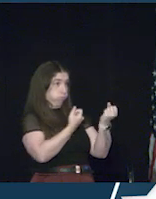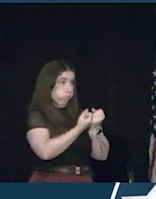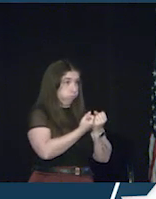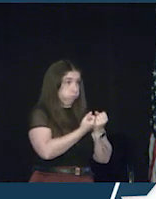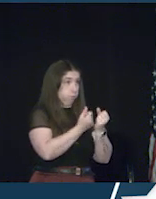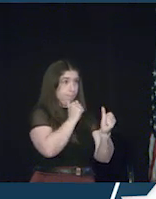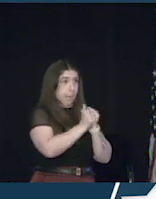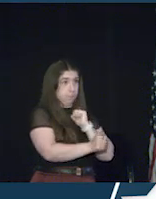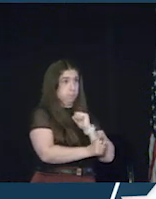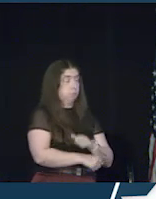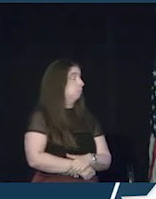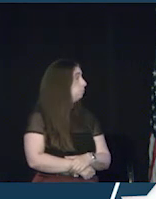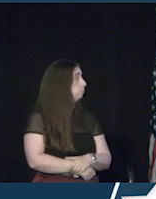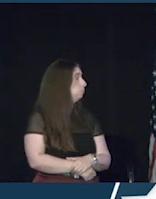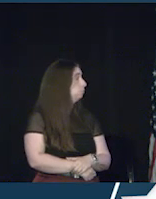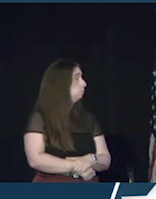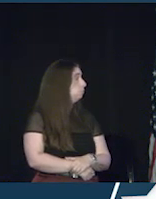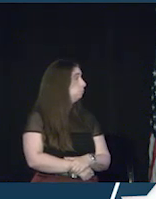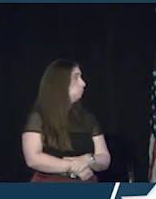it passed?